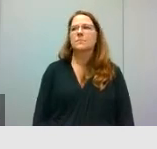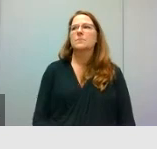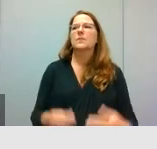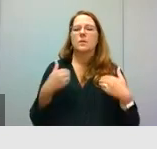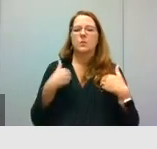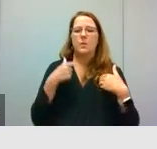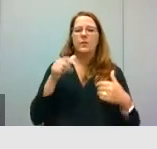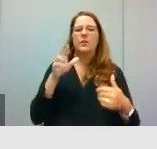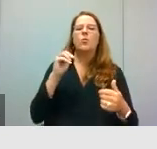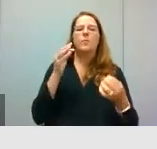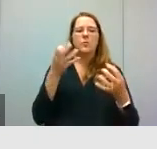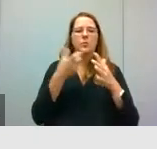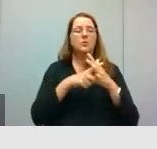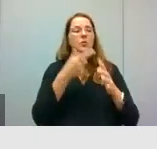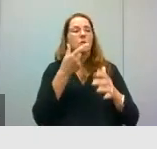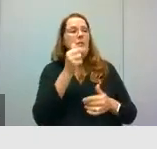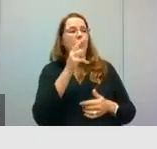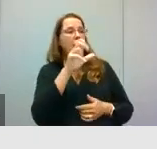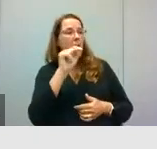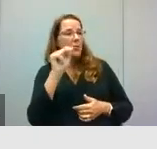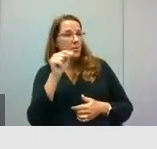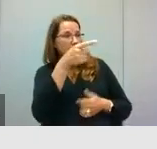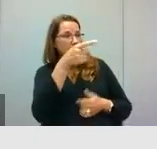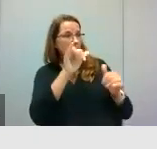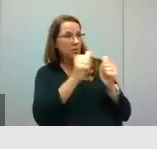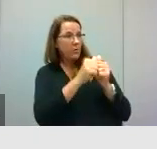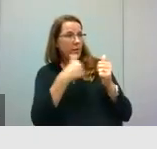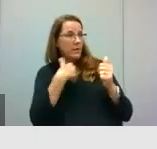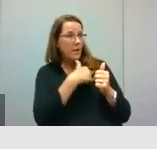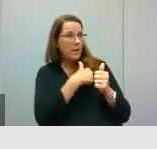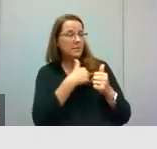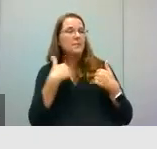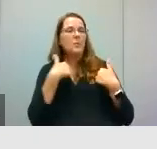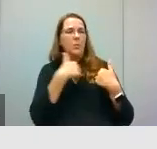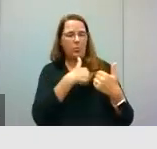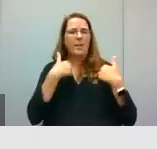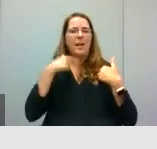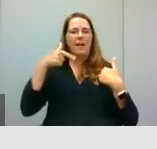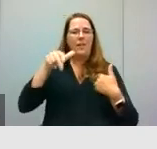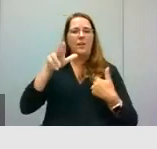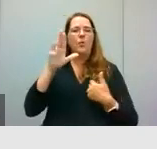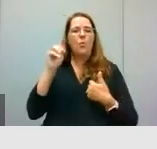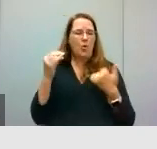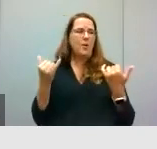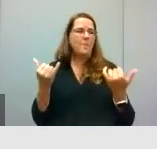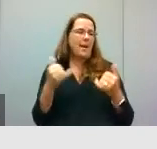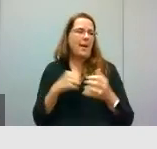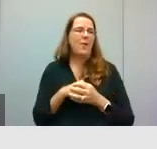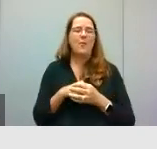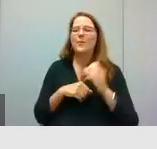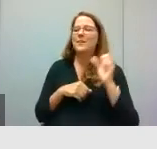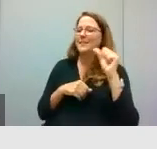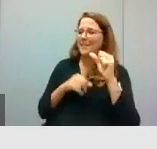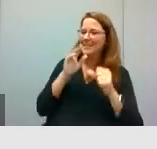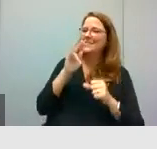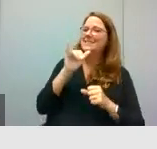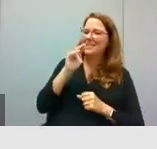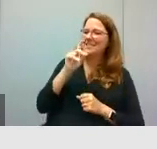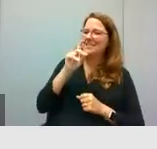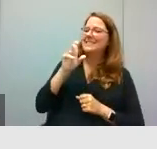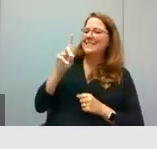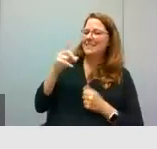All right, Garrett, are you still with us? We have a quorum. Yes, indeed, we have a quorum. That